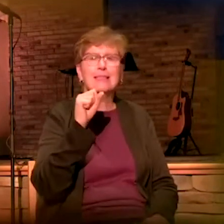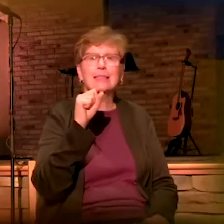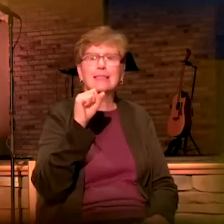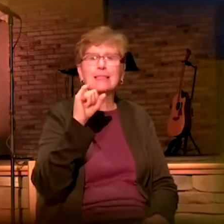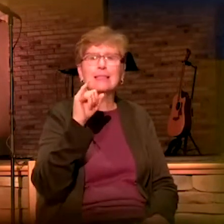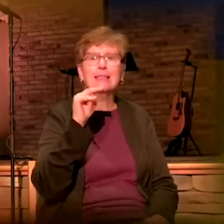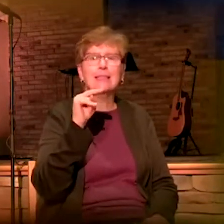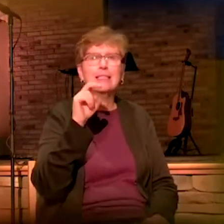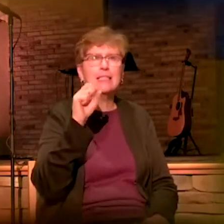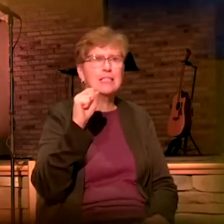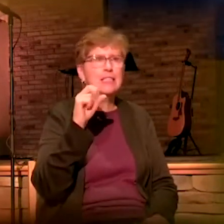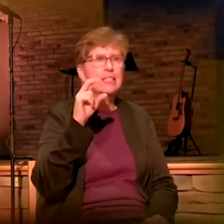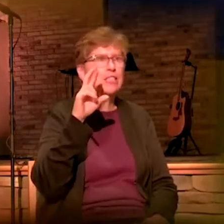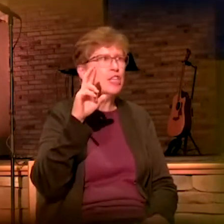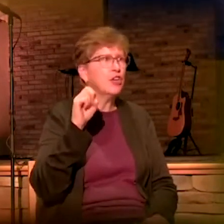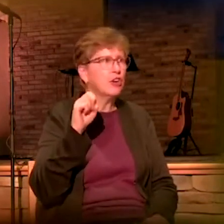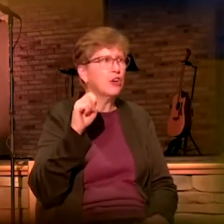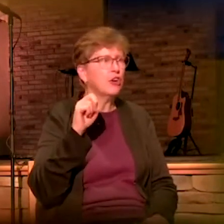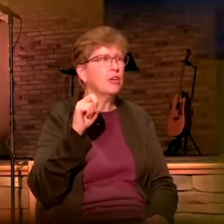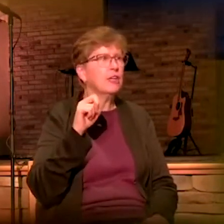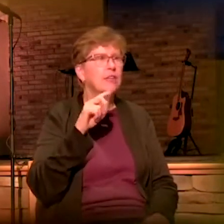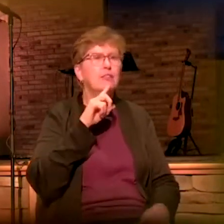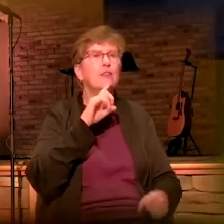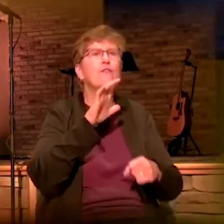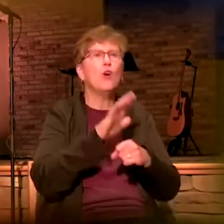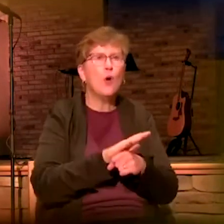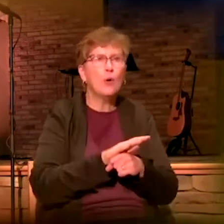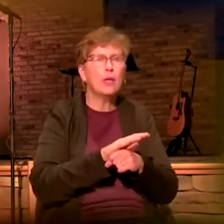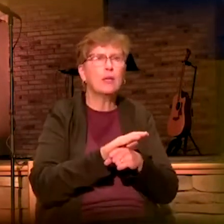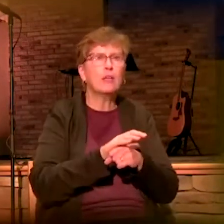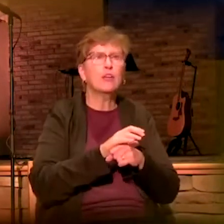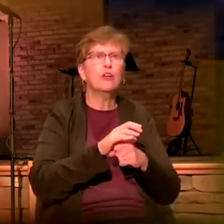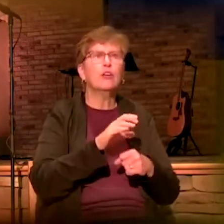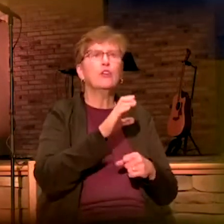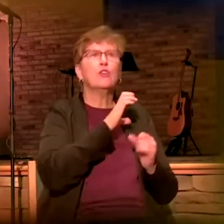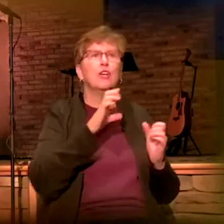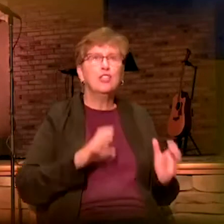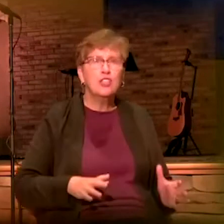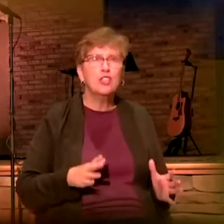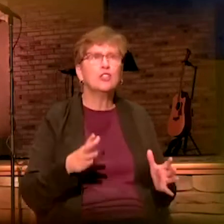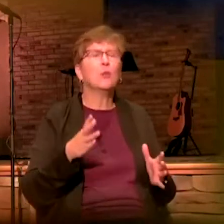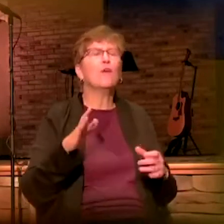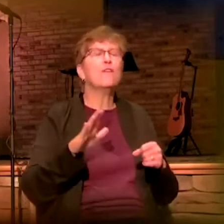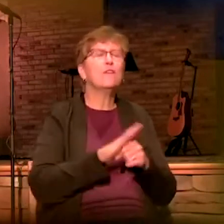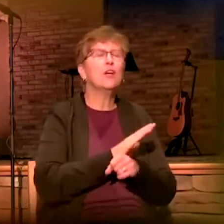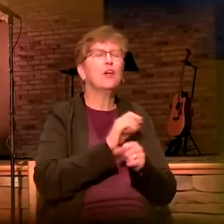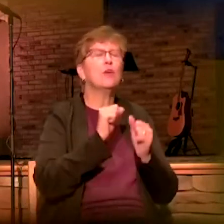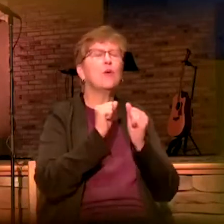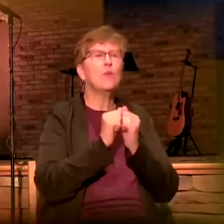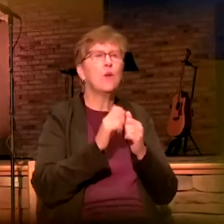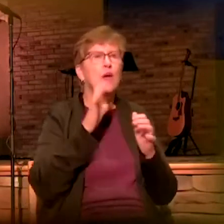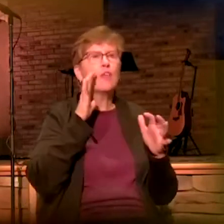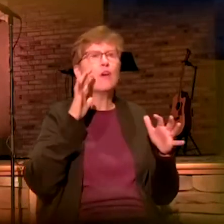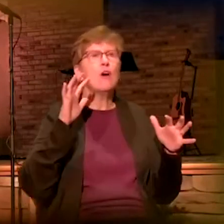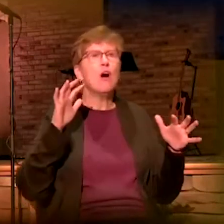to describe their spiritual lives. Hey, these Christians, they were filled with awe. They sold their